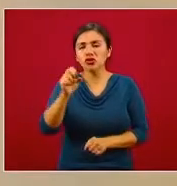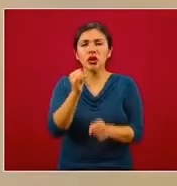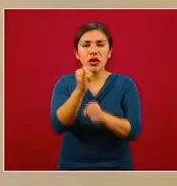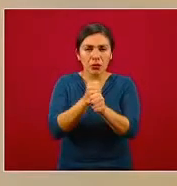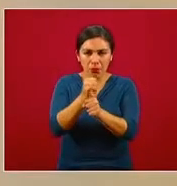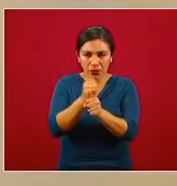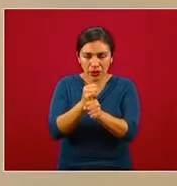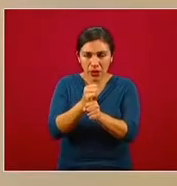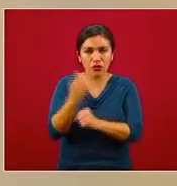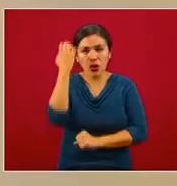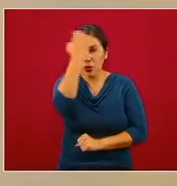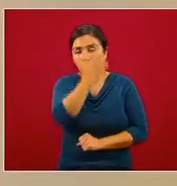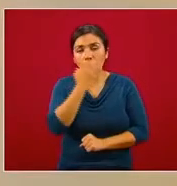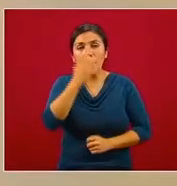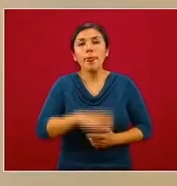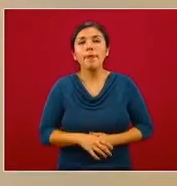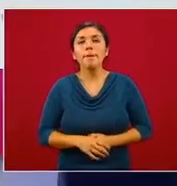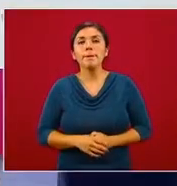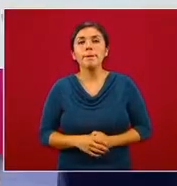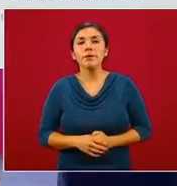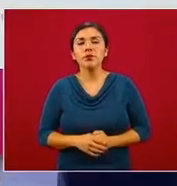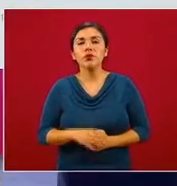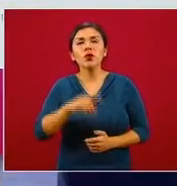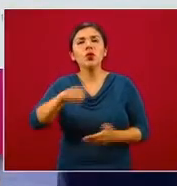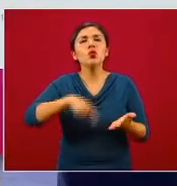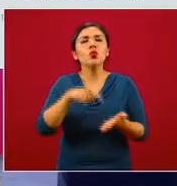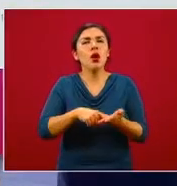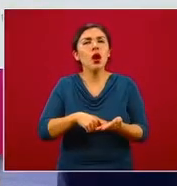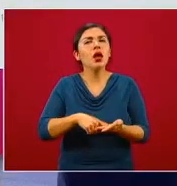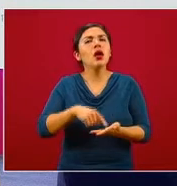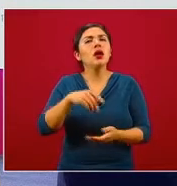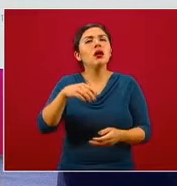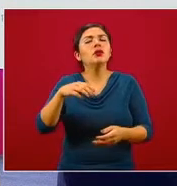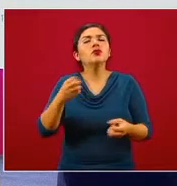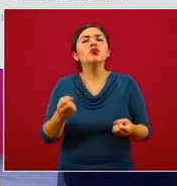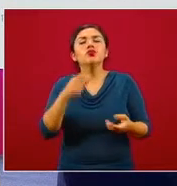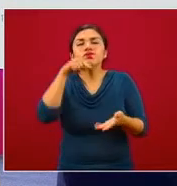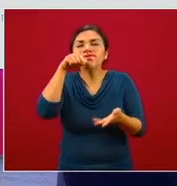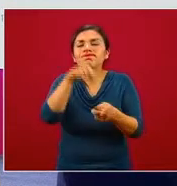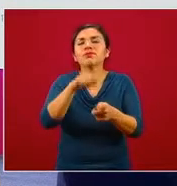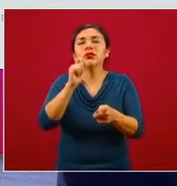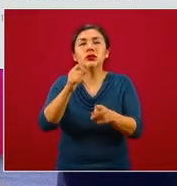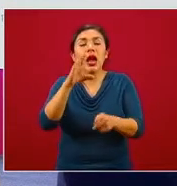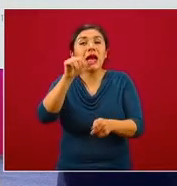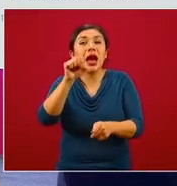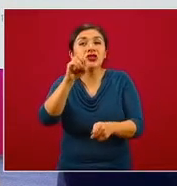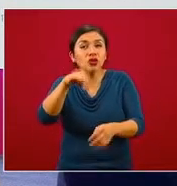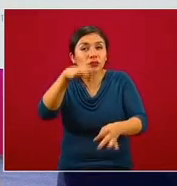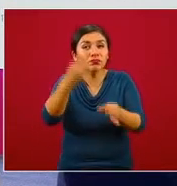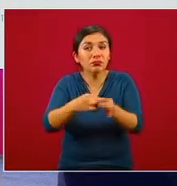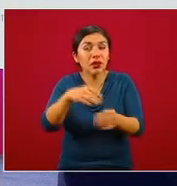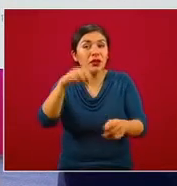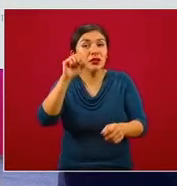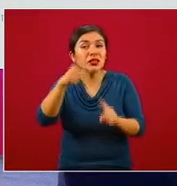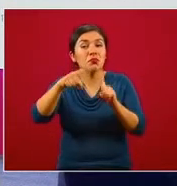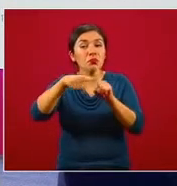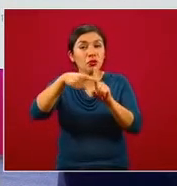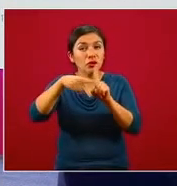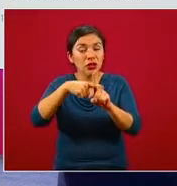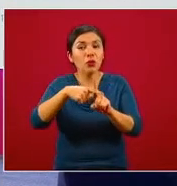She will soon head a new coordination group for research directories.